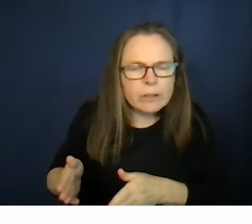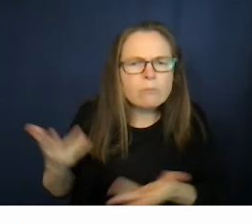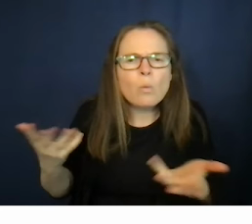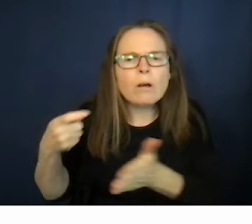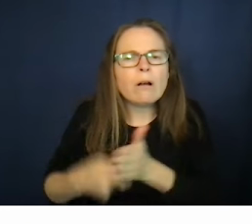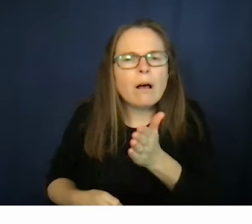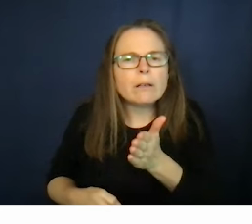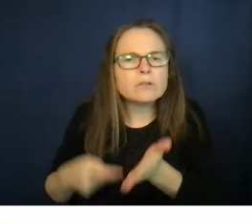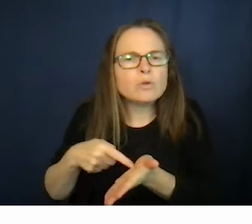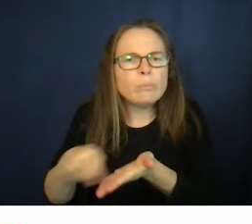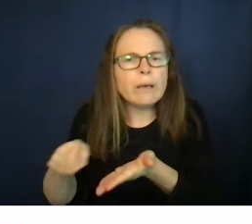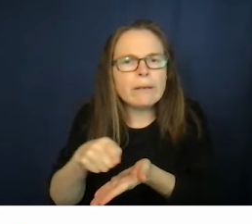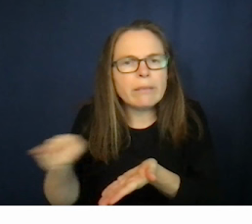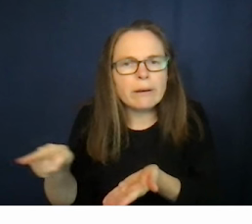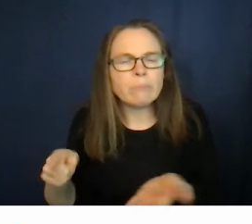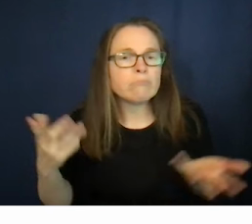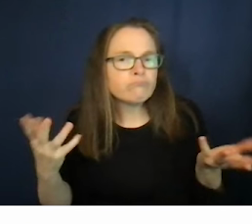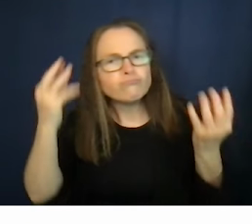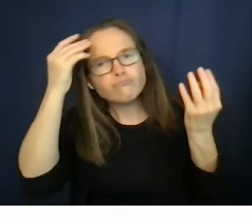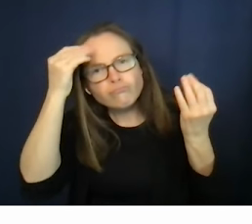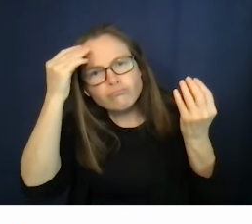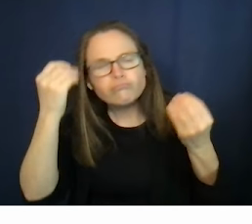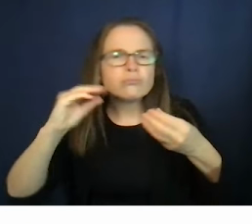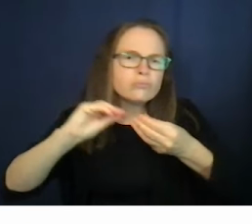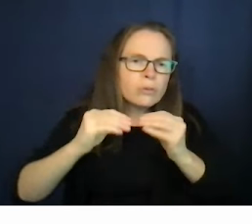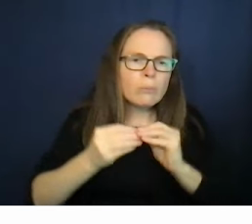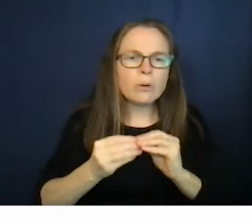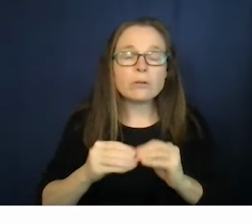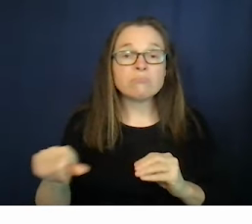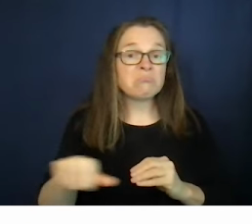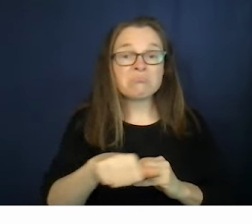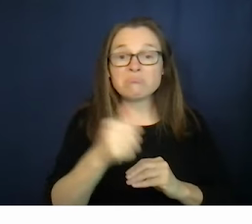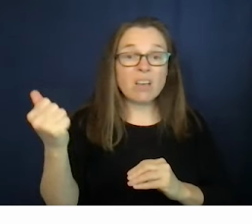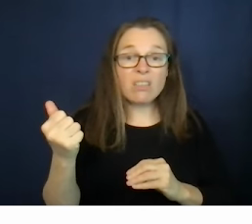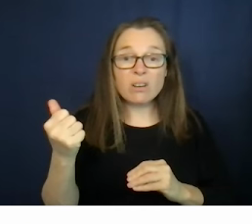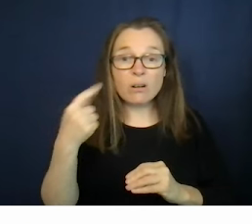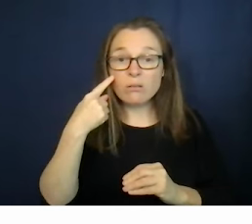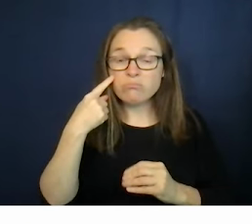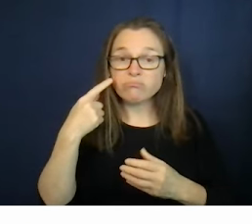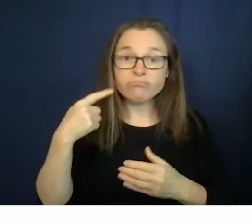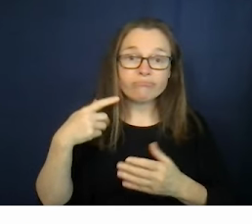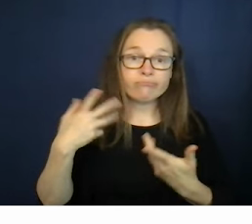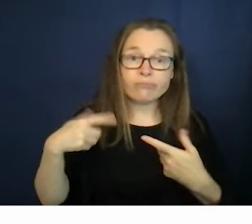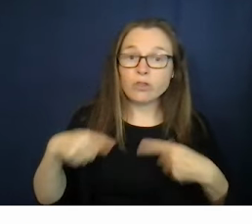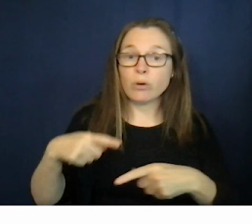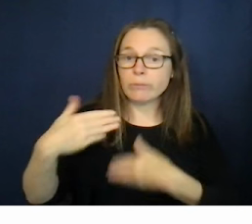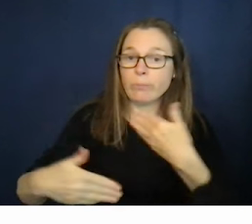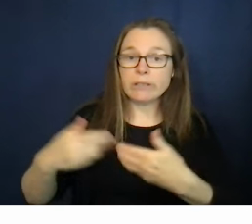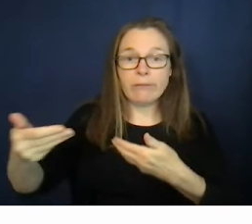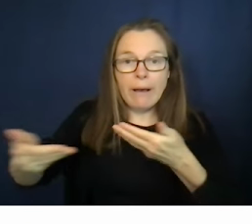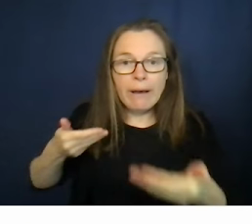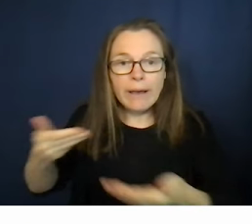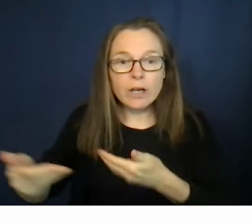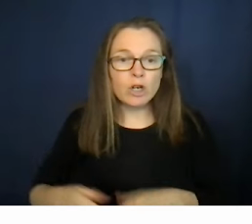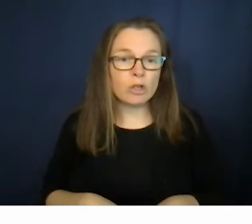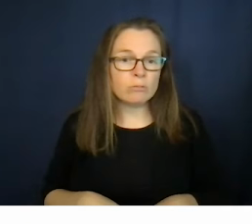agency. Also think about other aspects that are part of hiring an employee. Typical items listed as